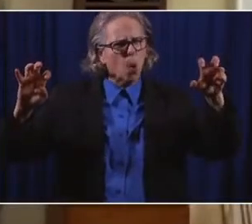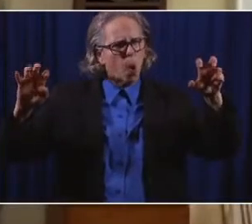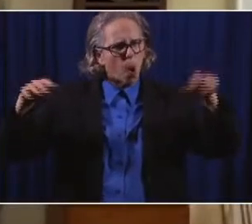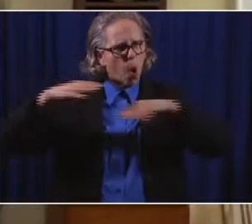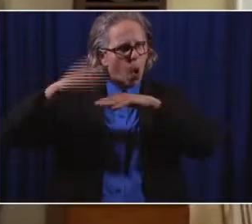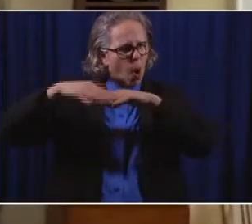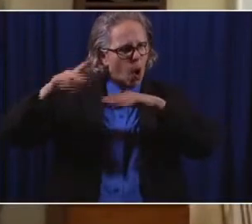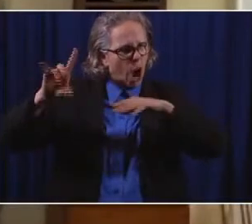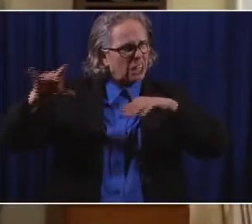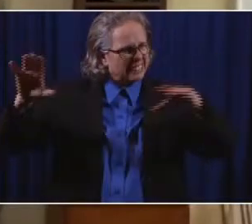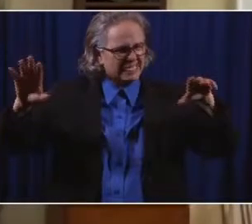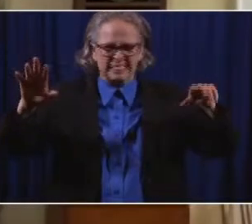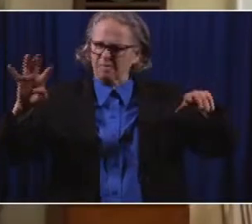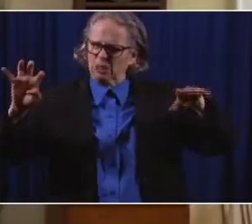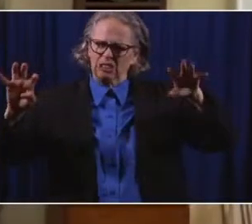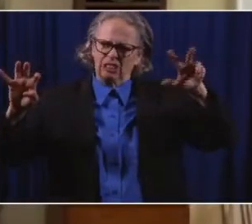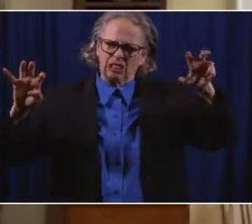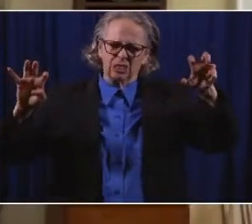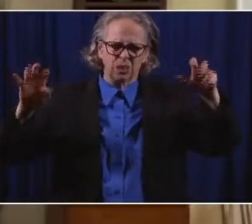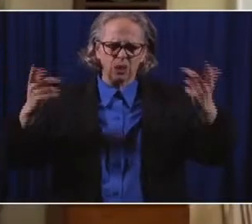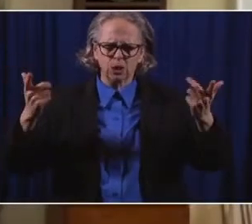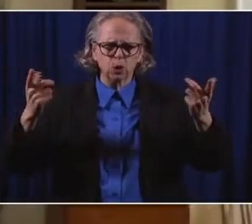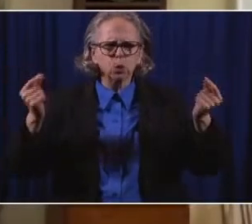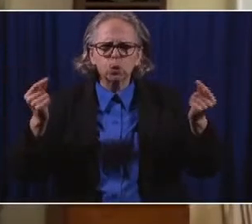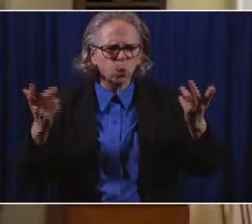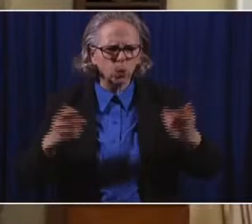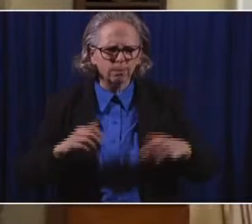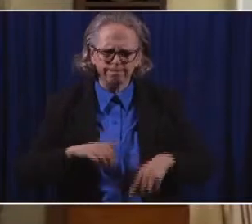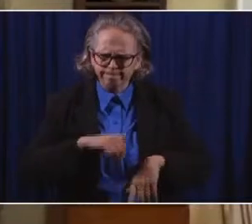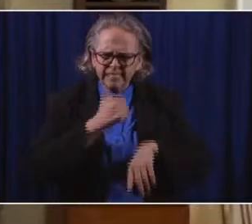that goal is, work in that community